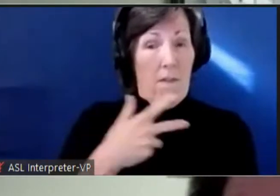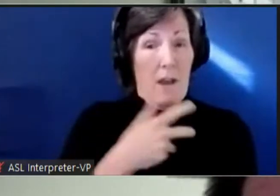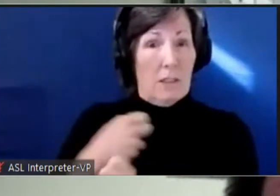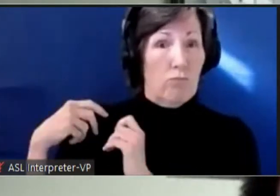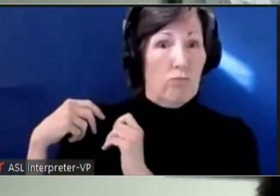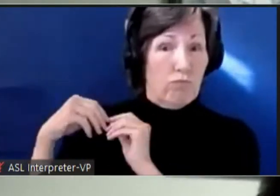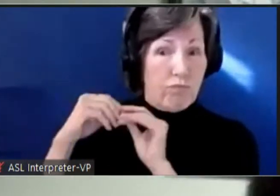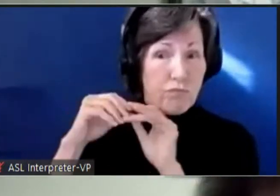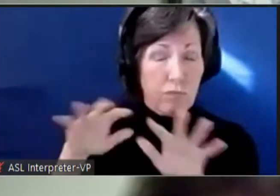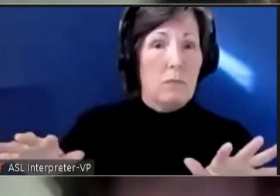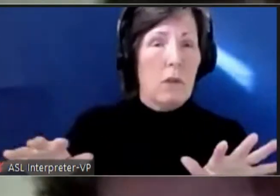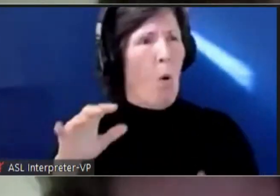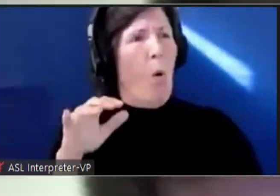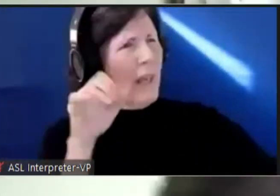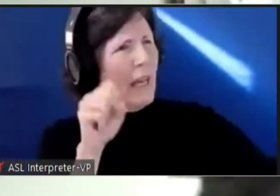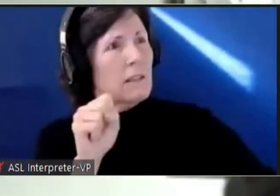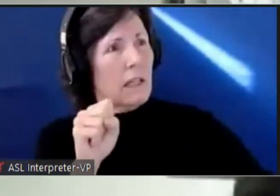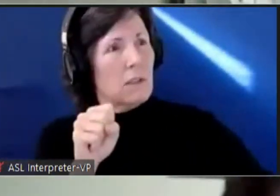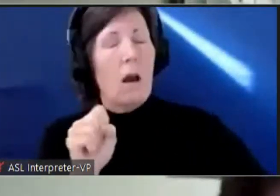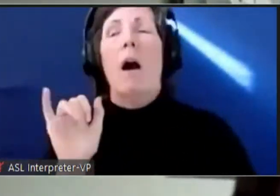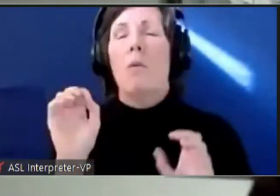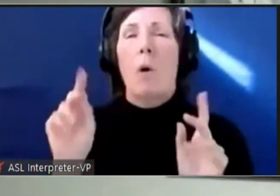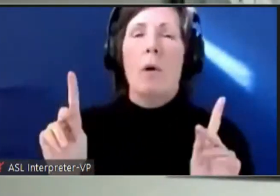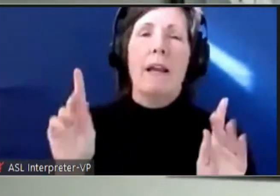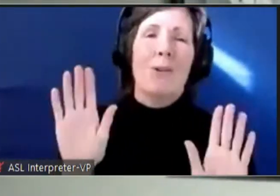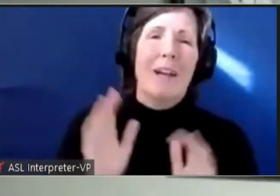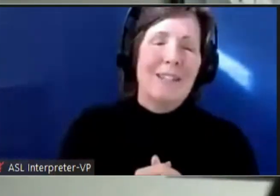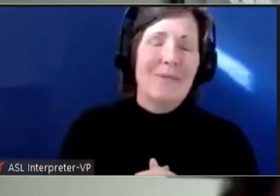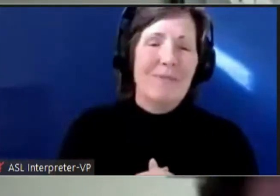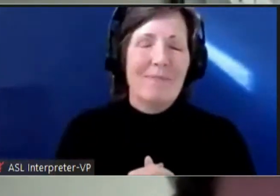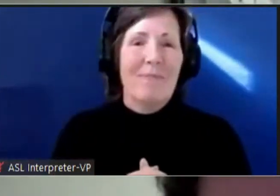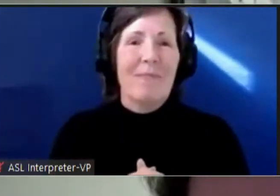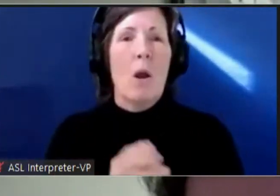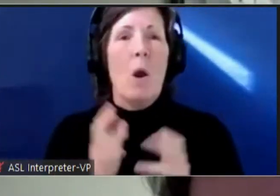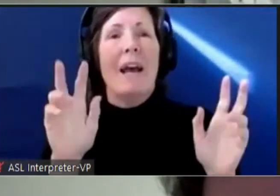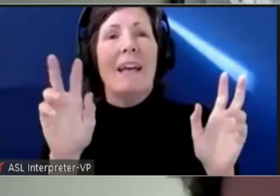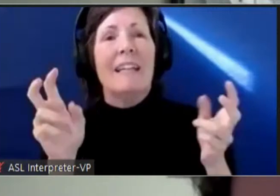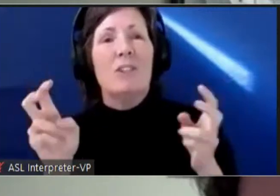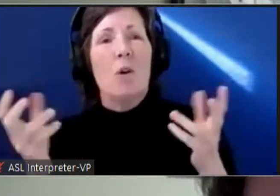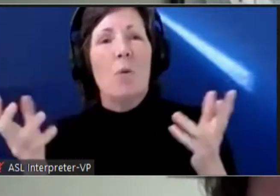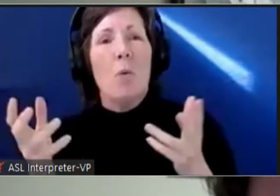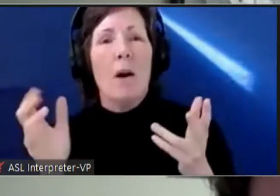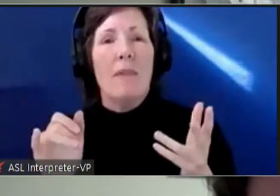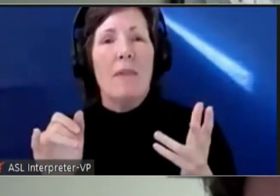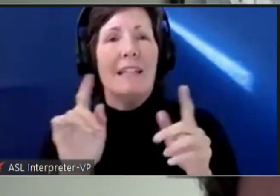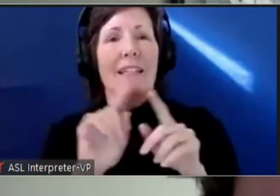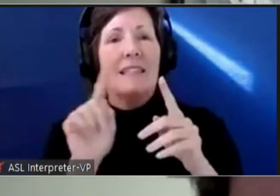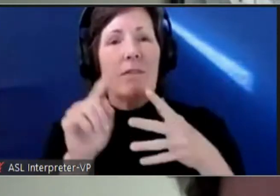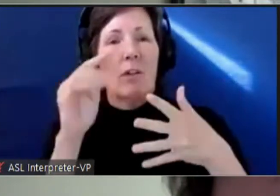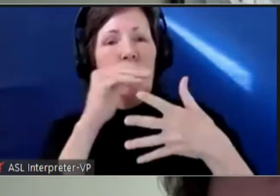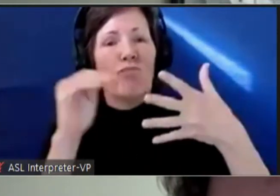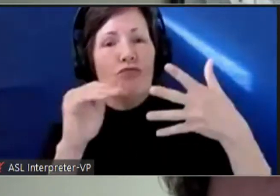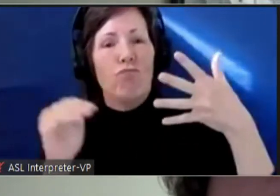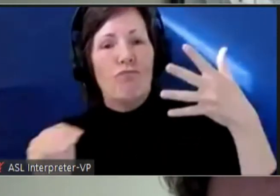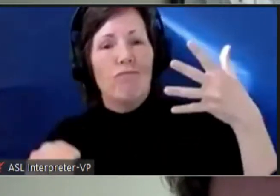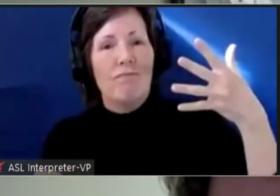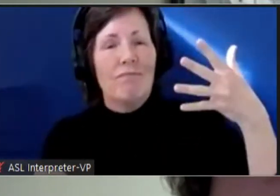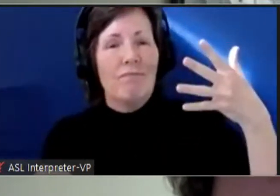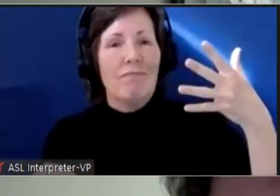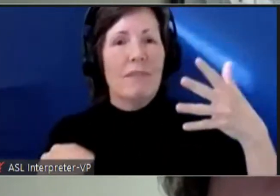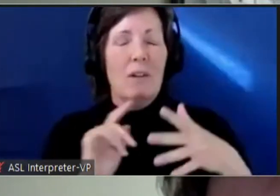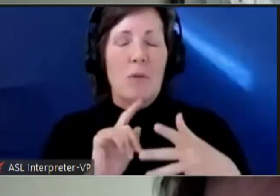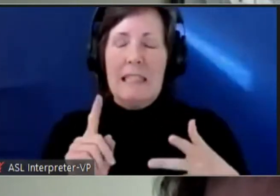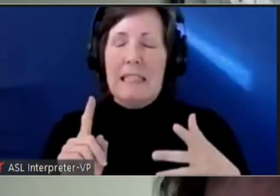yes. Okay. Yeah. Okay. Yeah, the issues were that with the different platforms, there was a great deal of